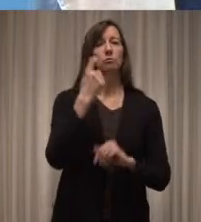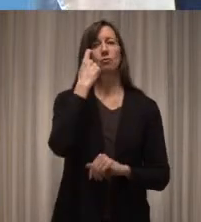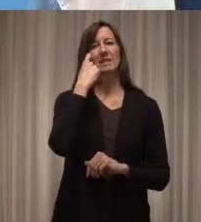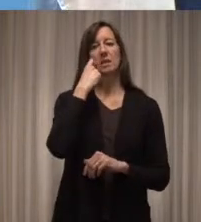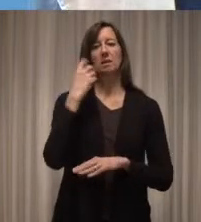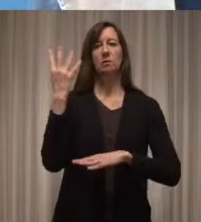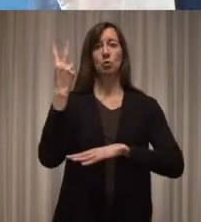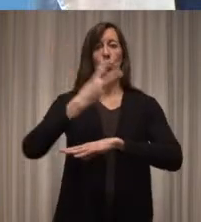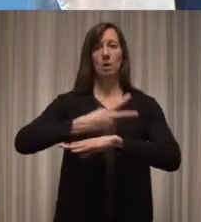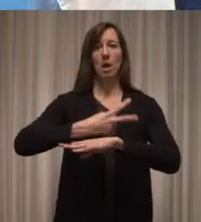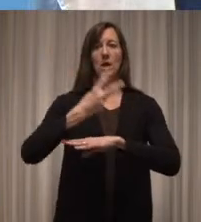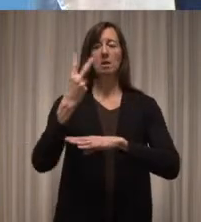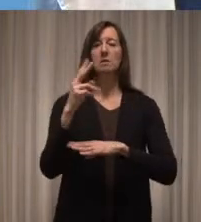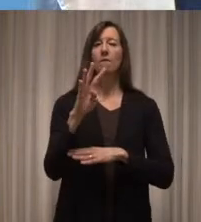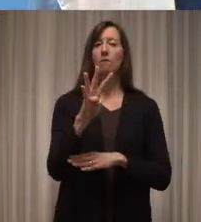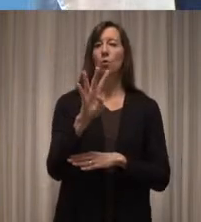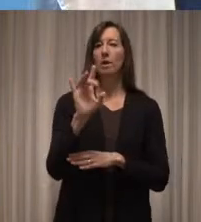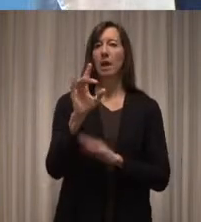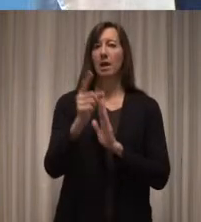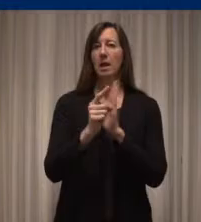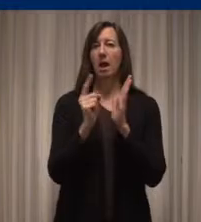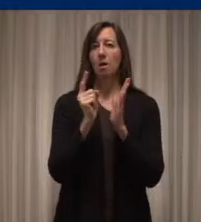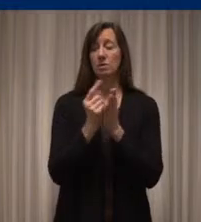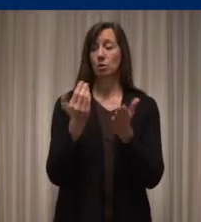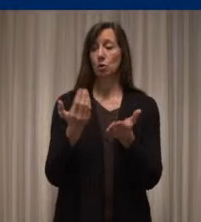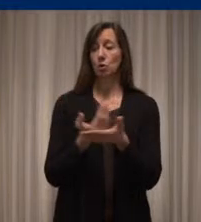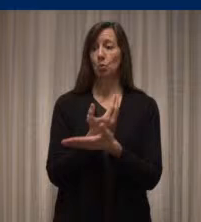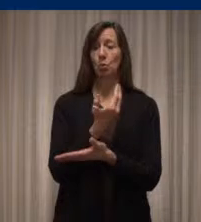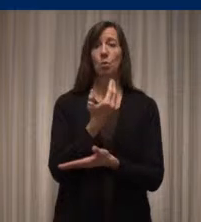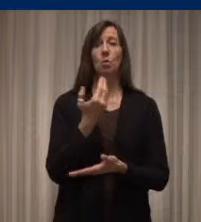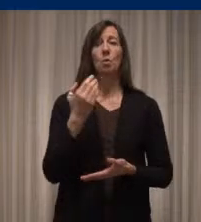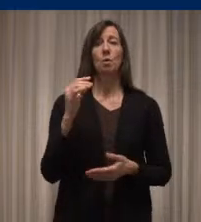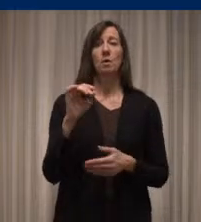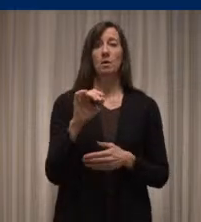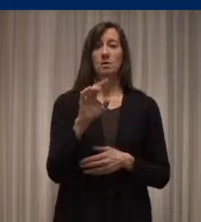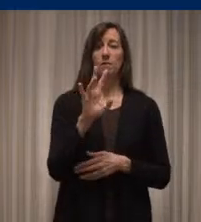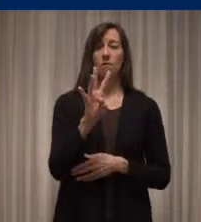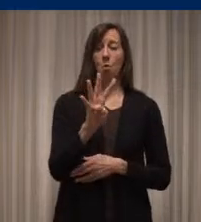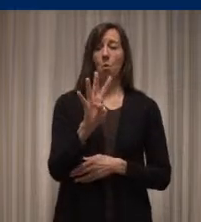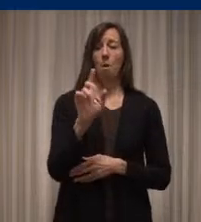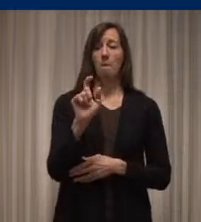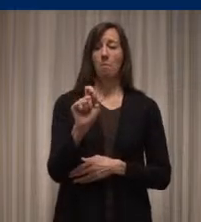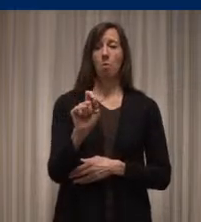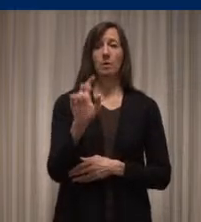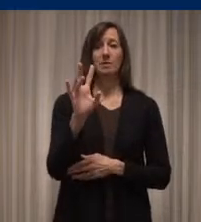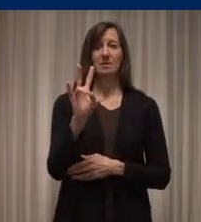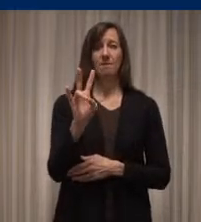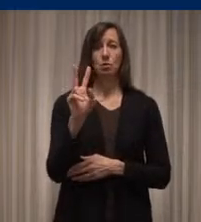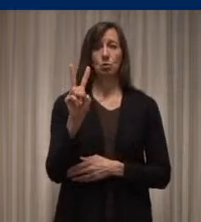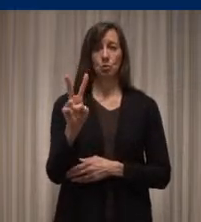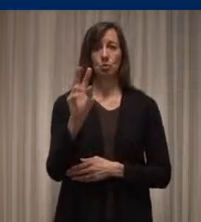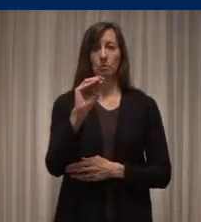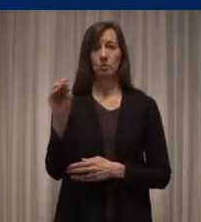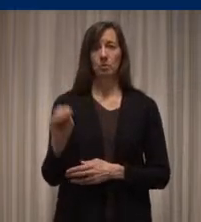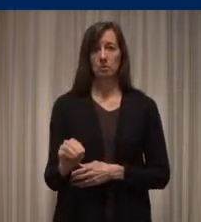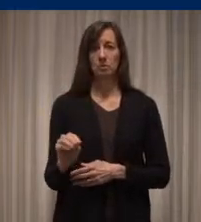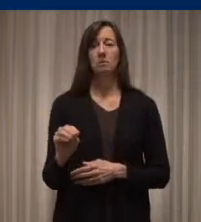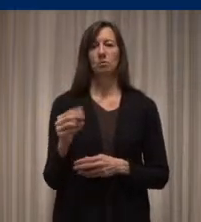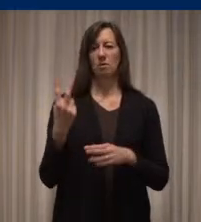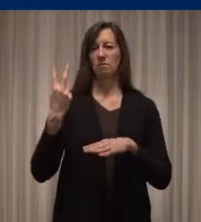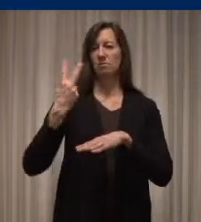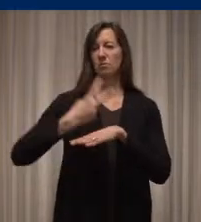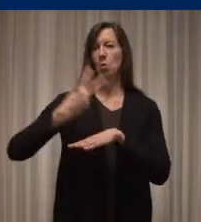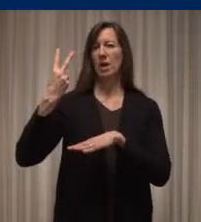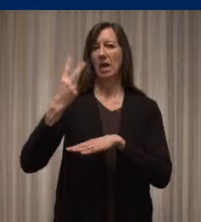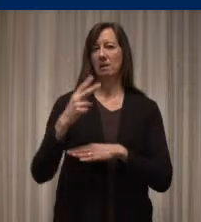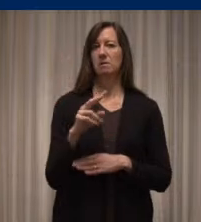our new positive infection rate is 4.72%. So in the last 48 hours, a